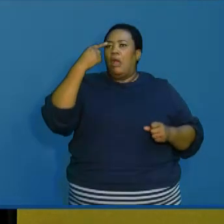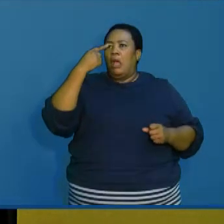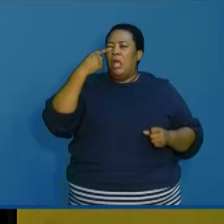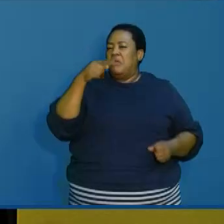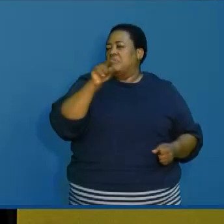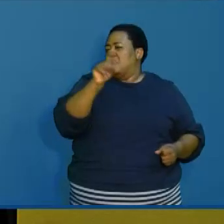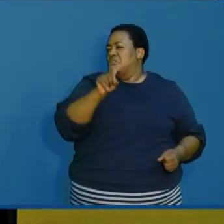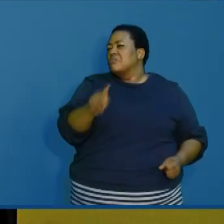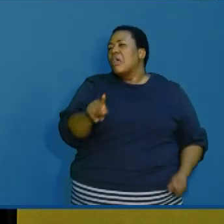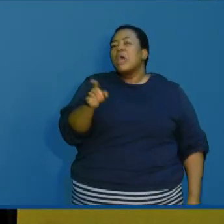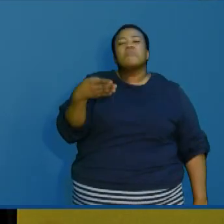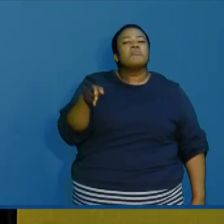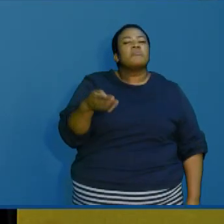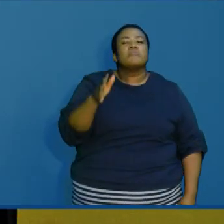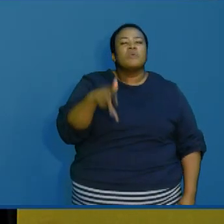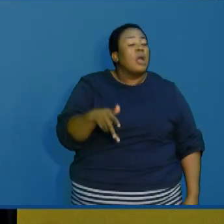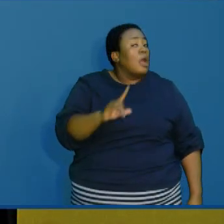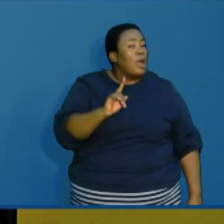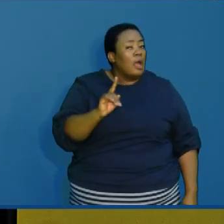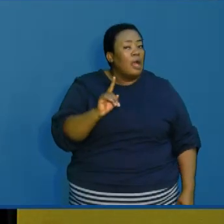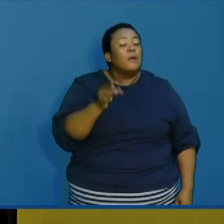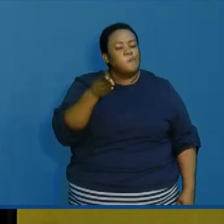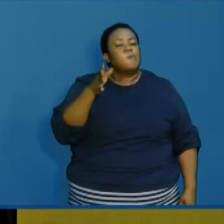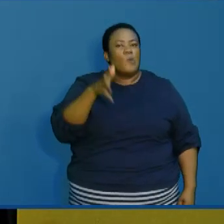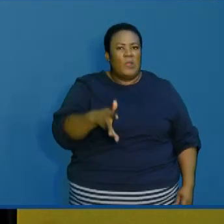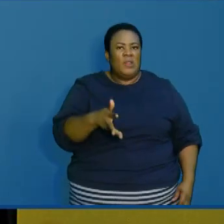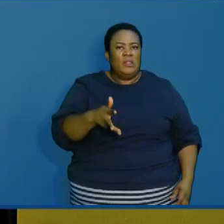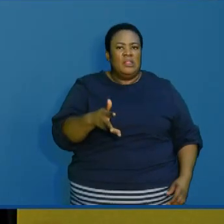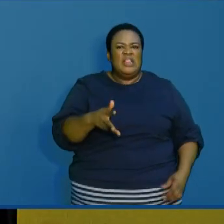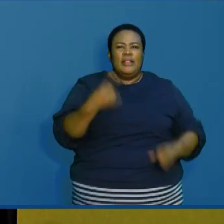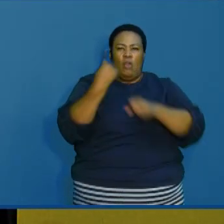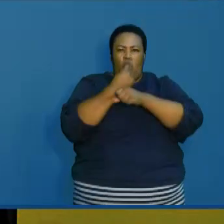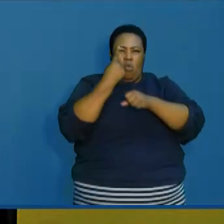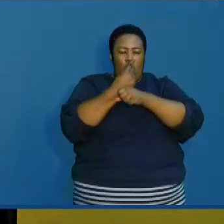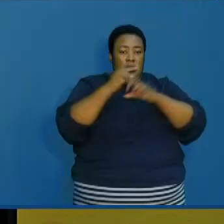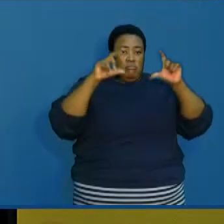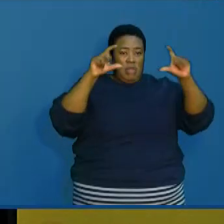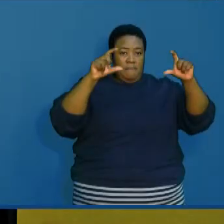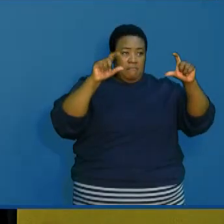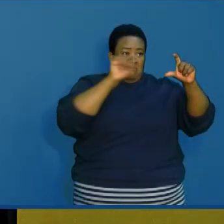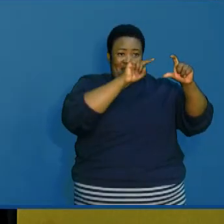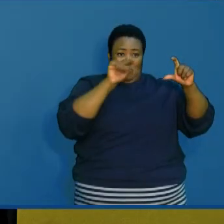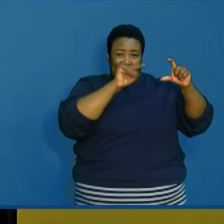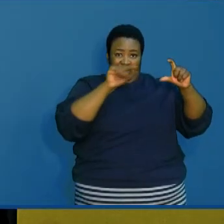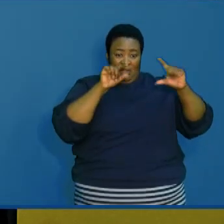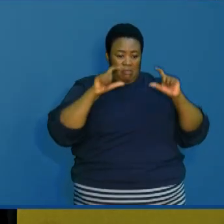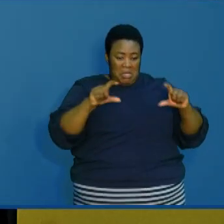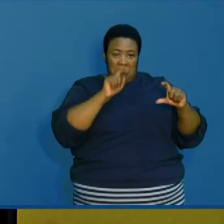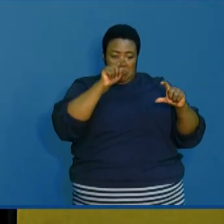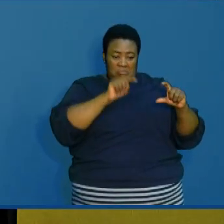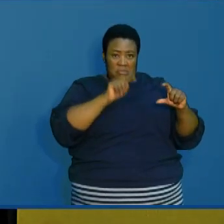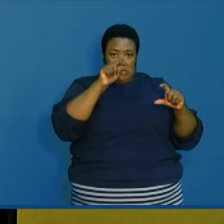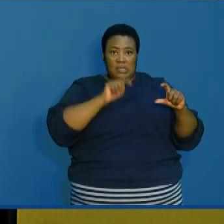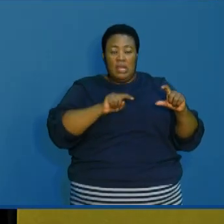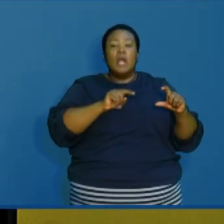to be asked this question. For every extract that is you are going to come across, you're going to find a